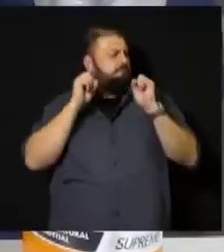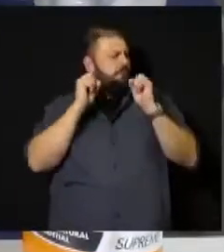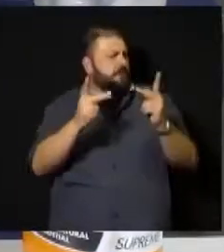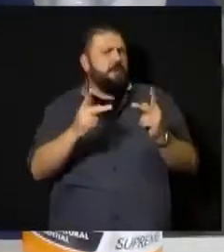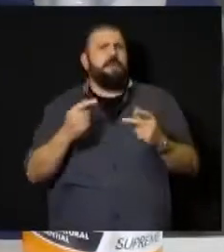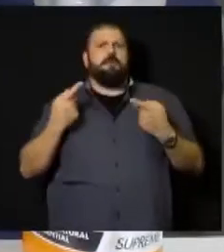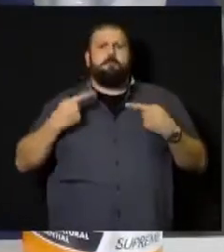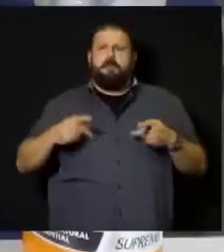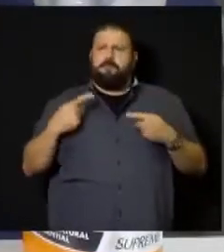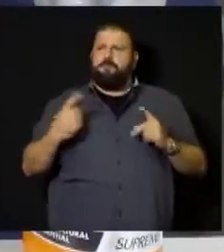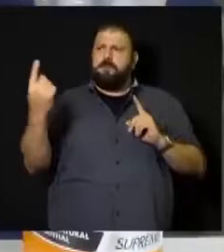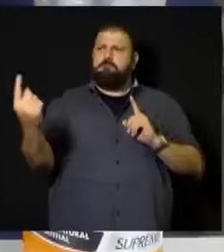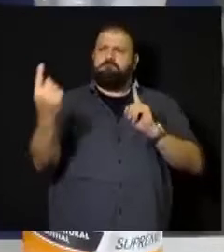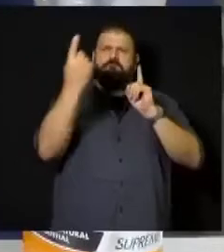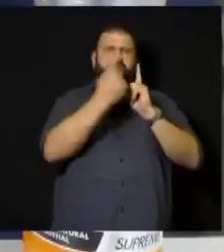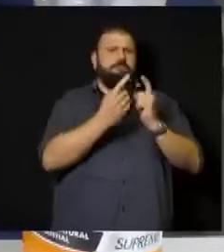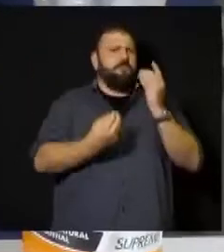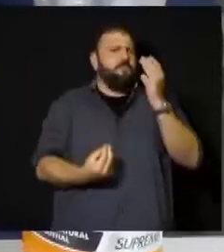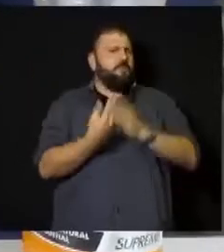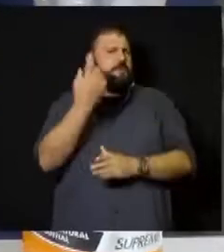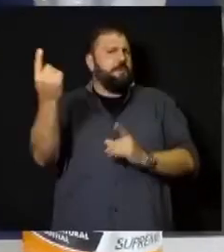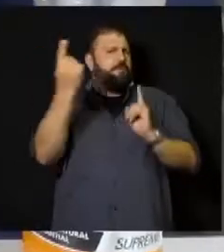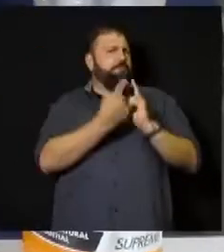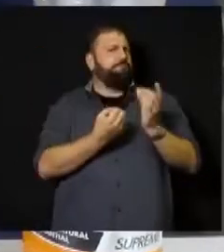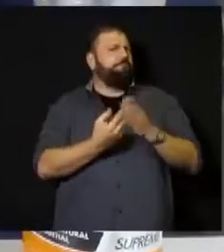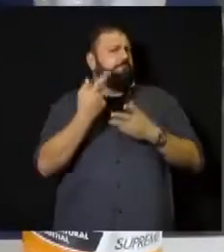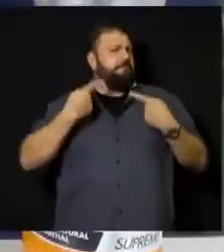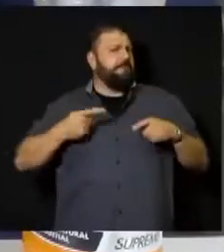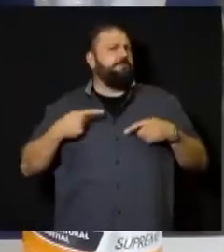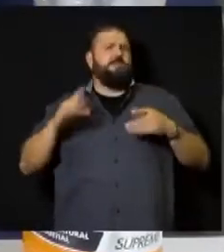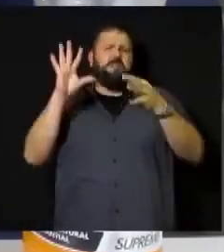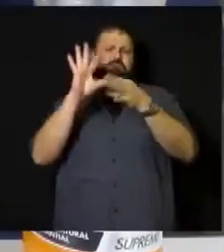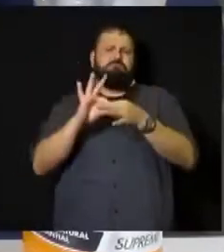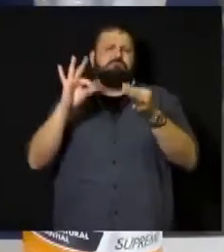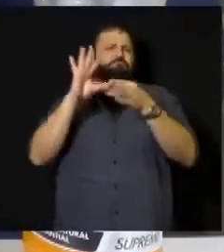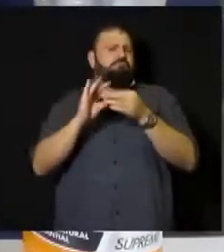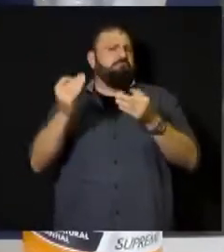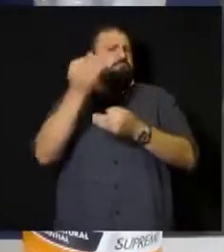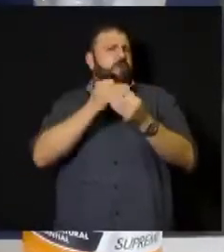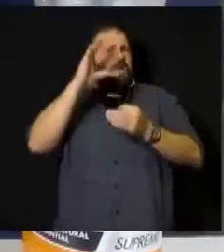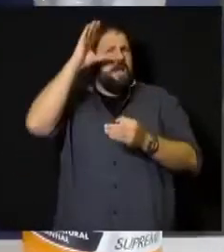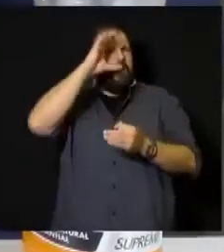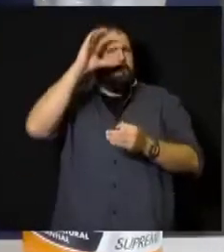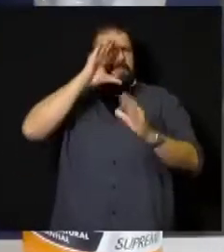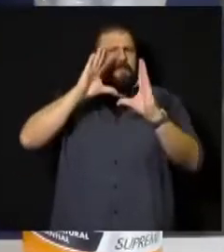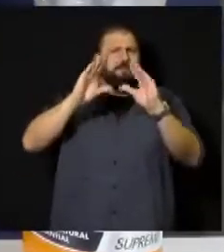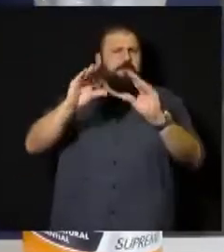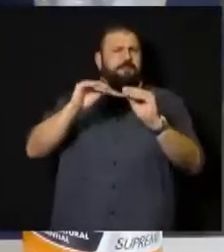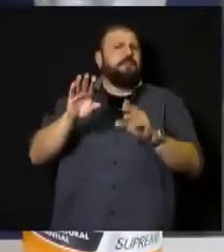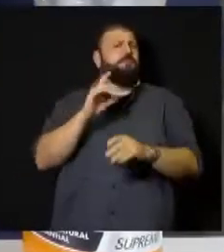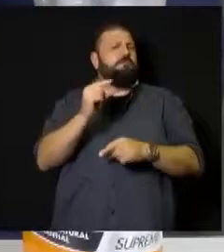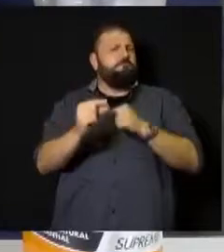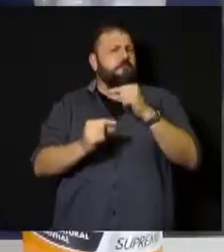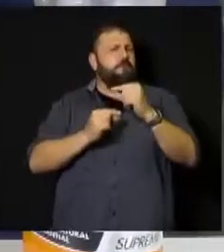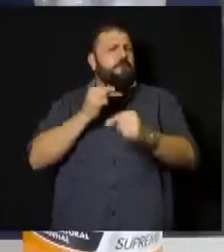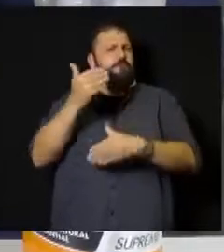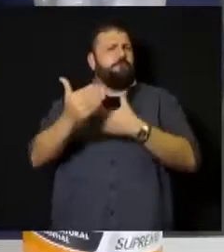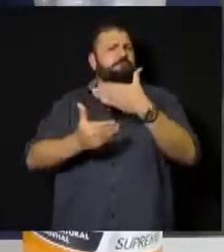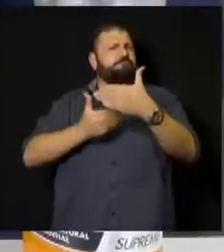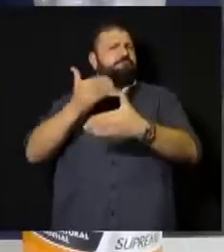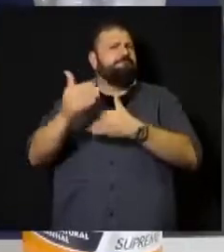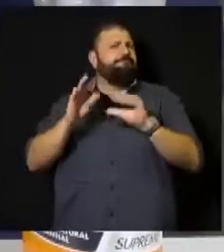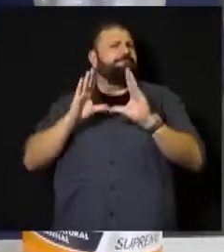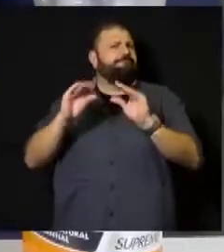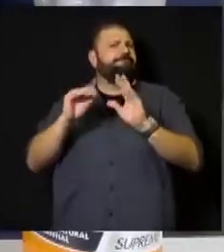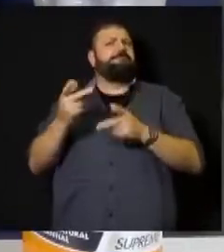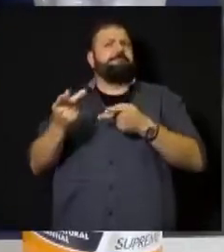okay, I invite a new person, and there I program the training, and I'm going to teach him step